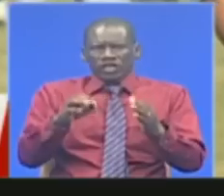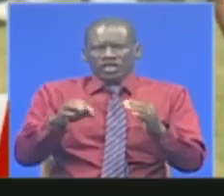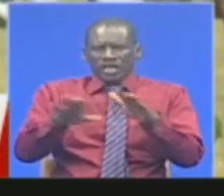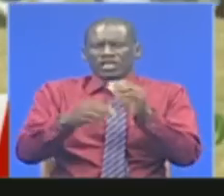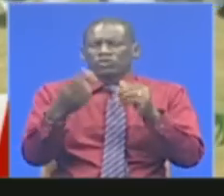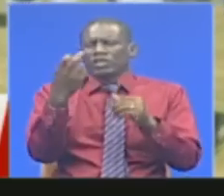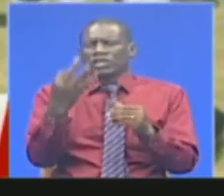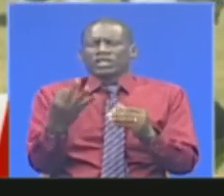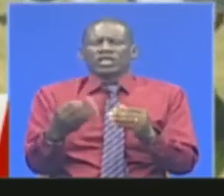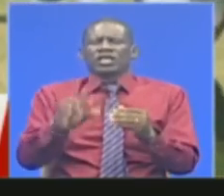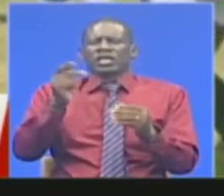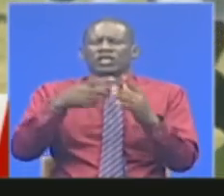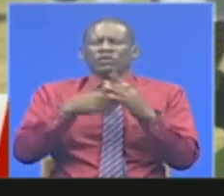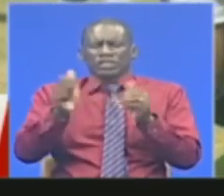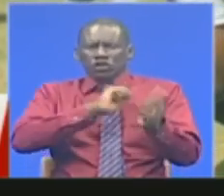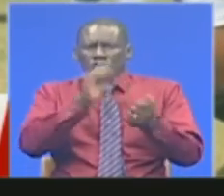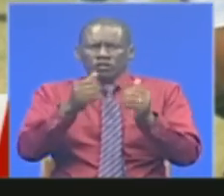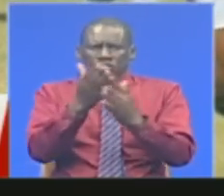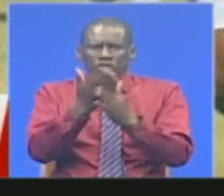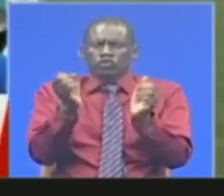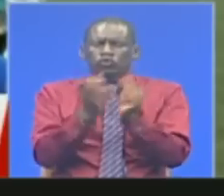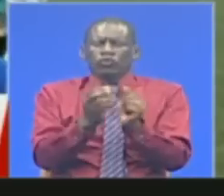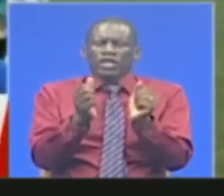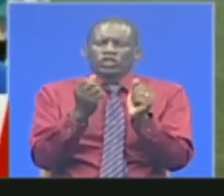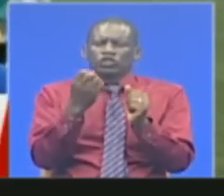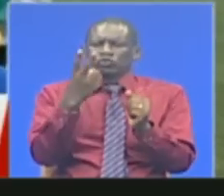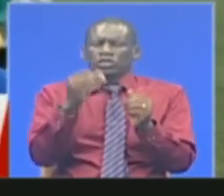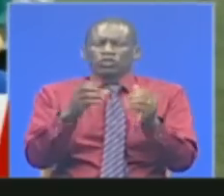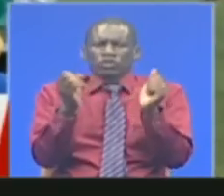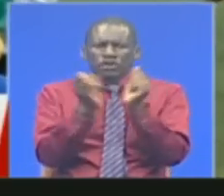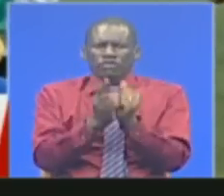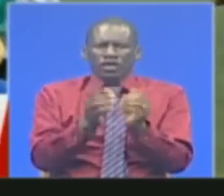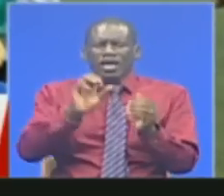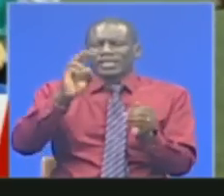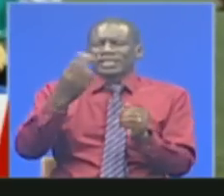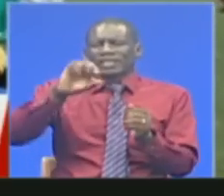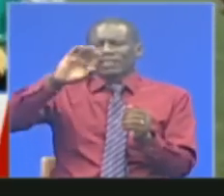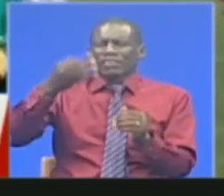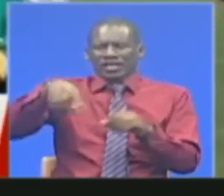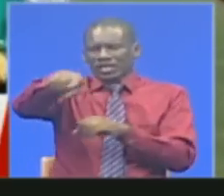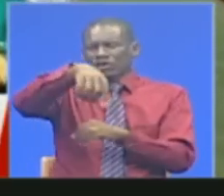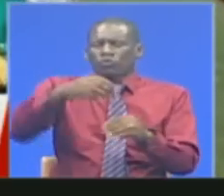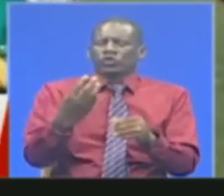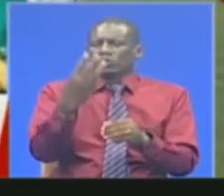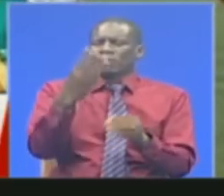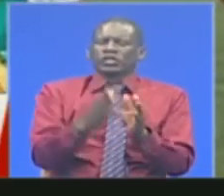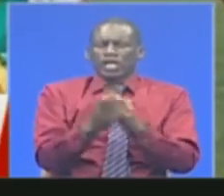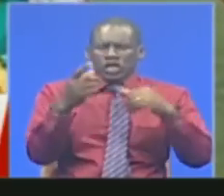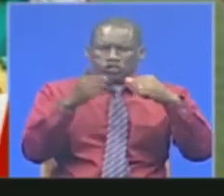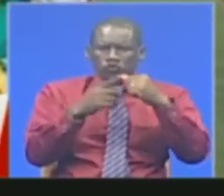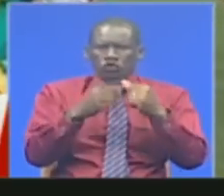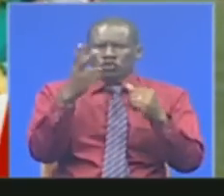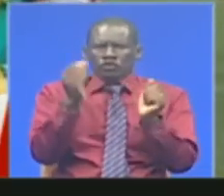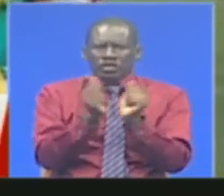campaign between the 12th and the 20th of November for the first round, while the second and third rounds have been planned for March and June